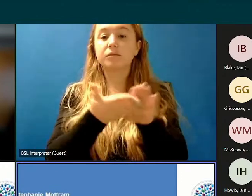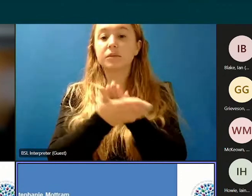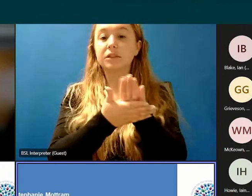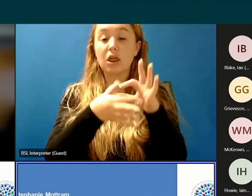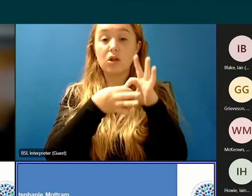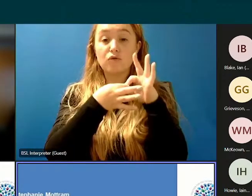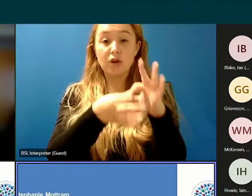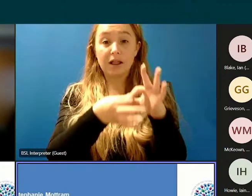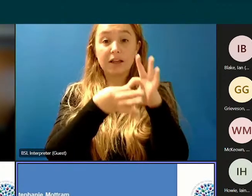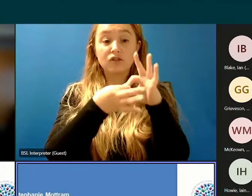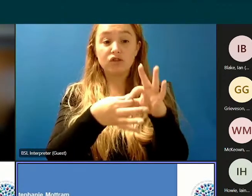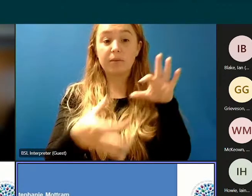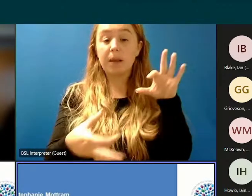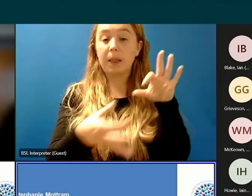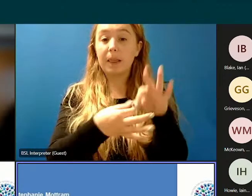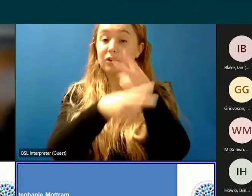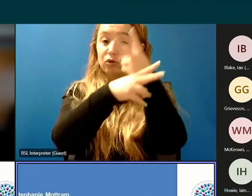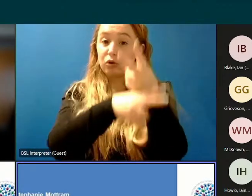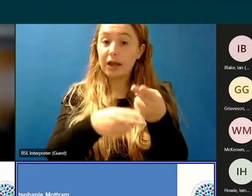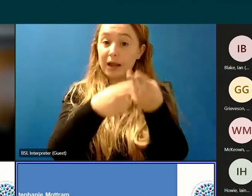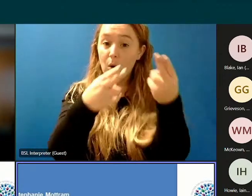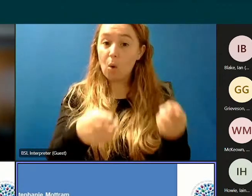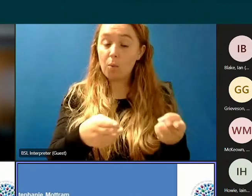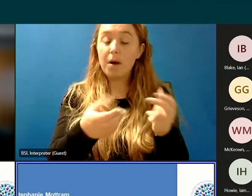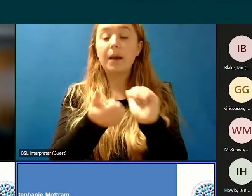with the care homes and the partnership